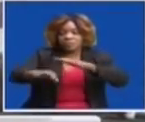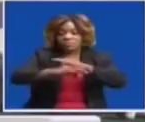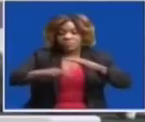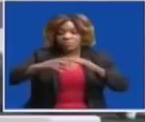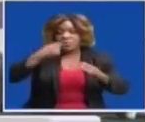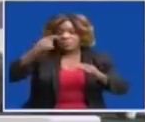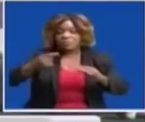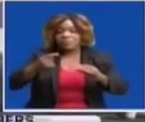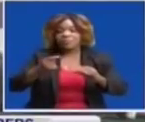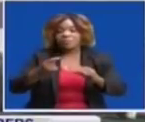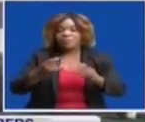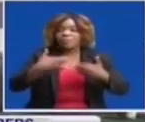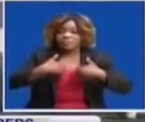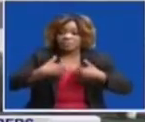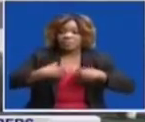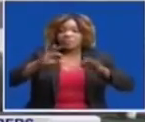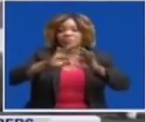our families,